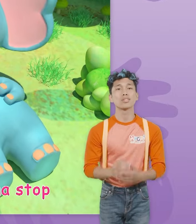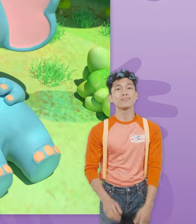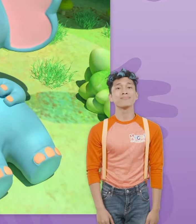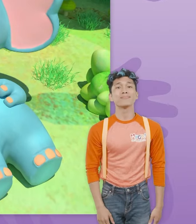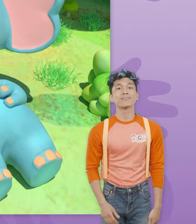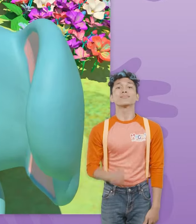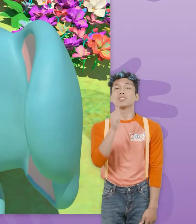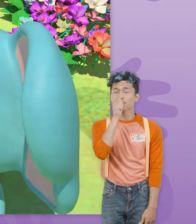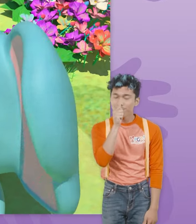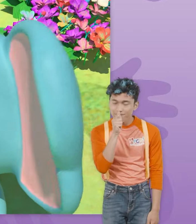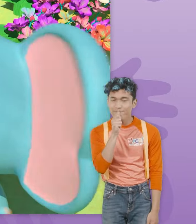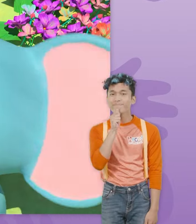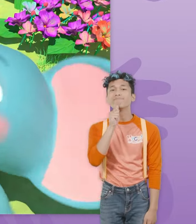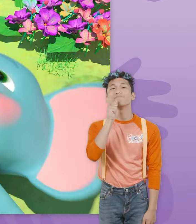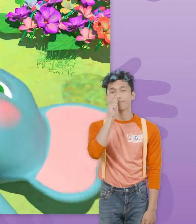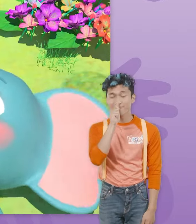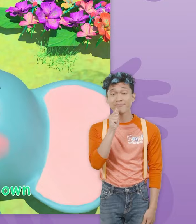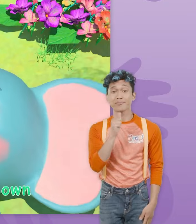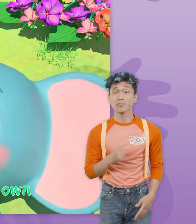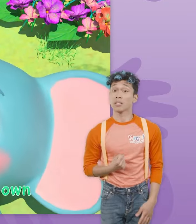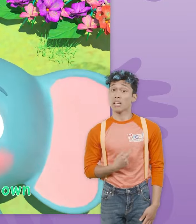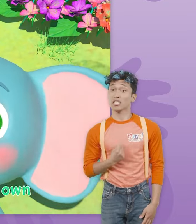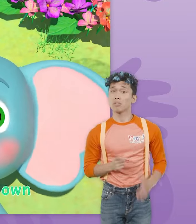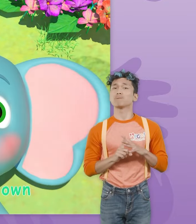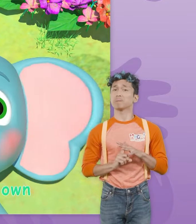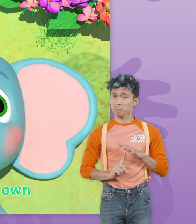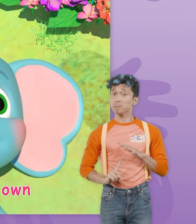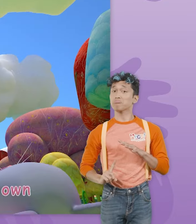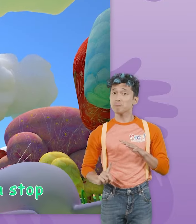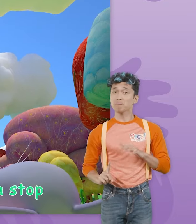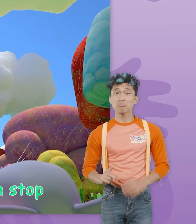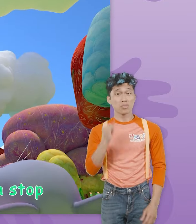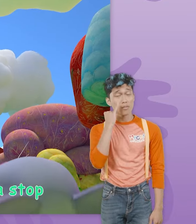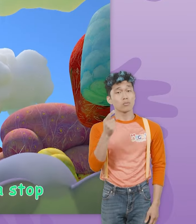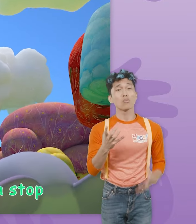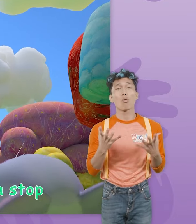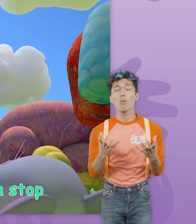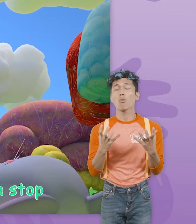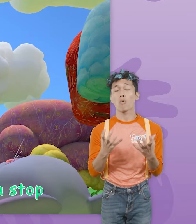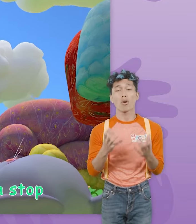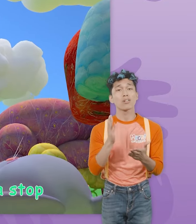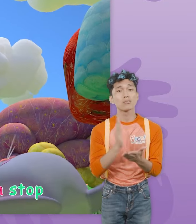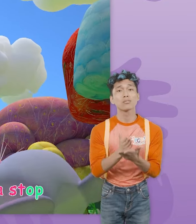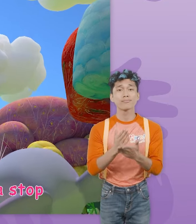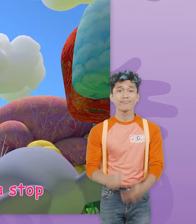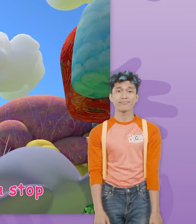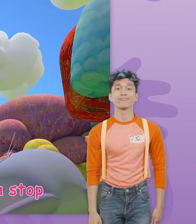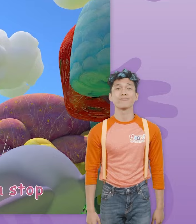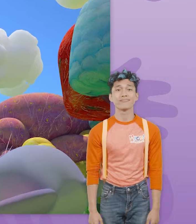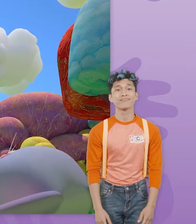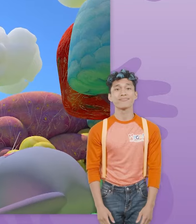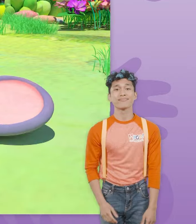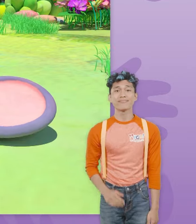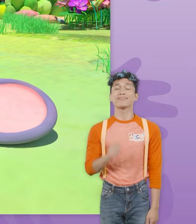stop, just wait a little while, They might leave you on their own If you really, really, really Wanna stop